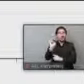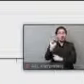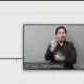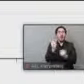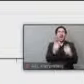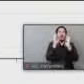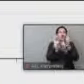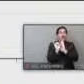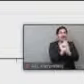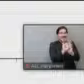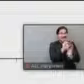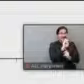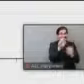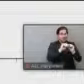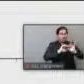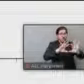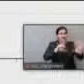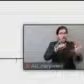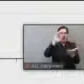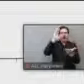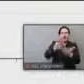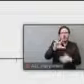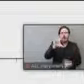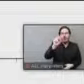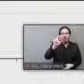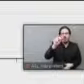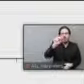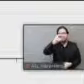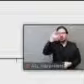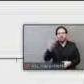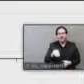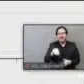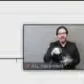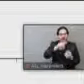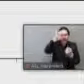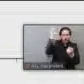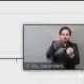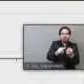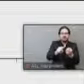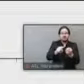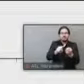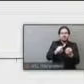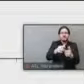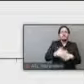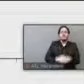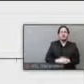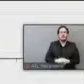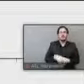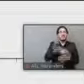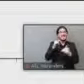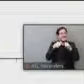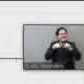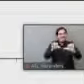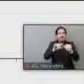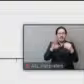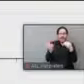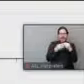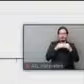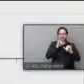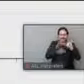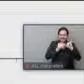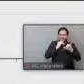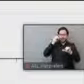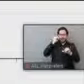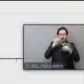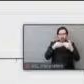25 to 30%. That quarantining, as I just mentioned, still a more important method